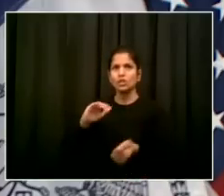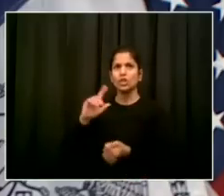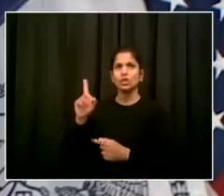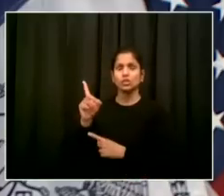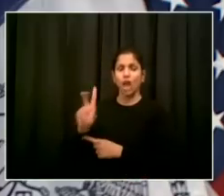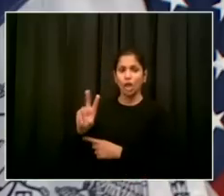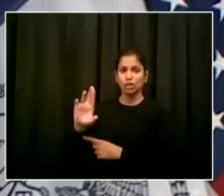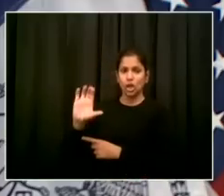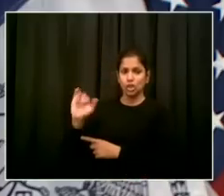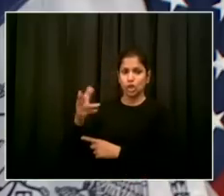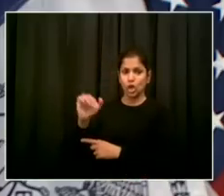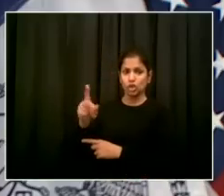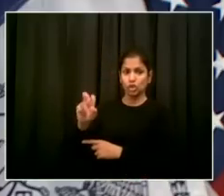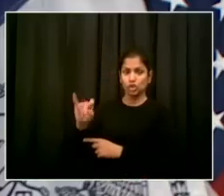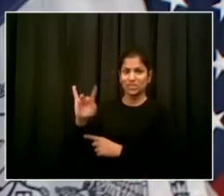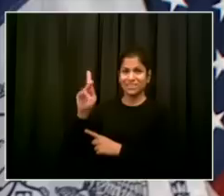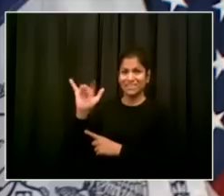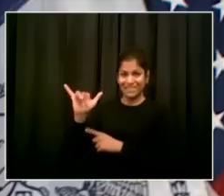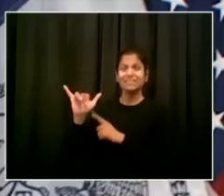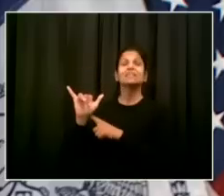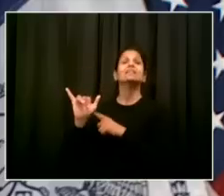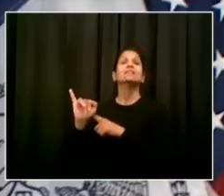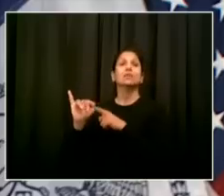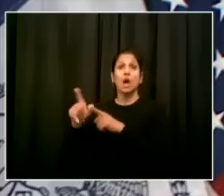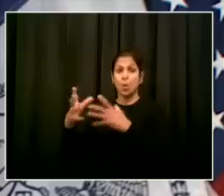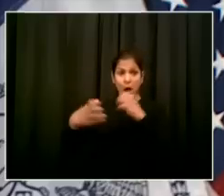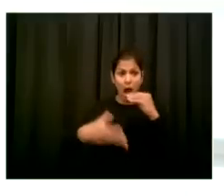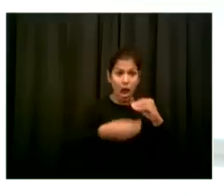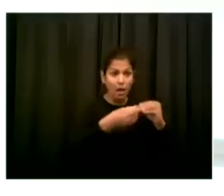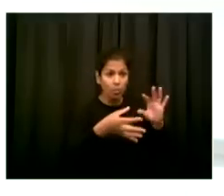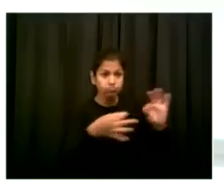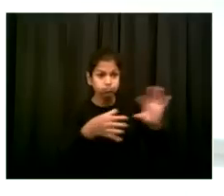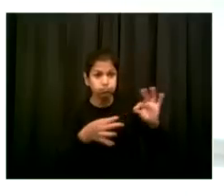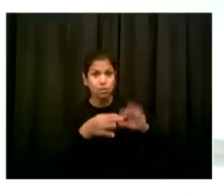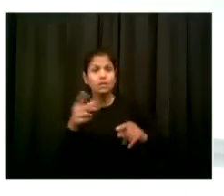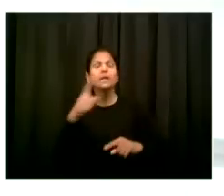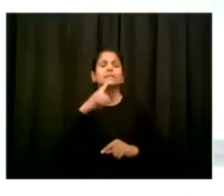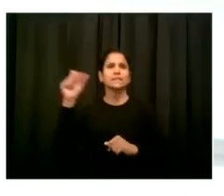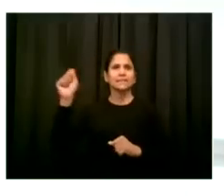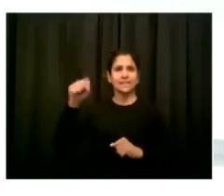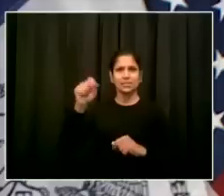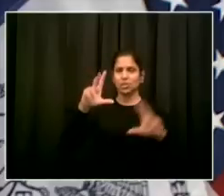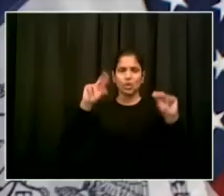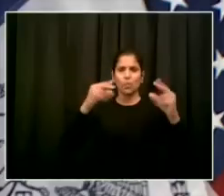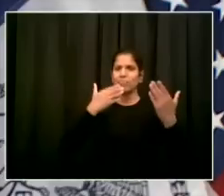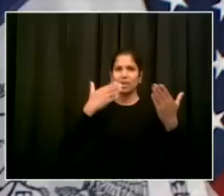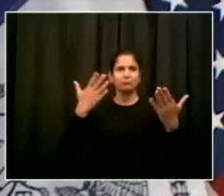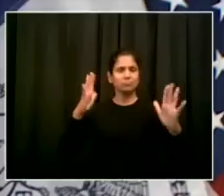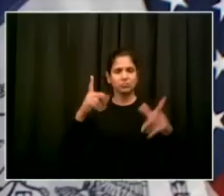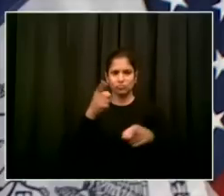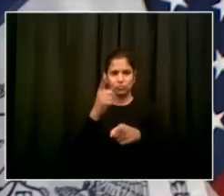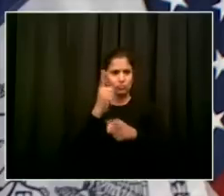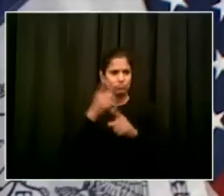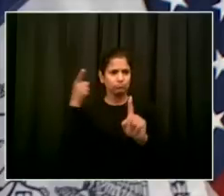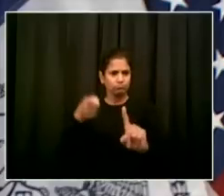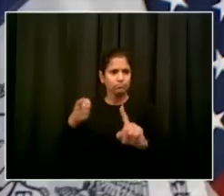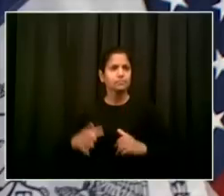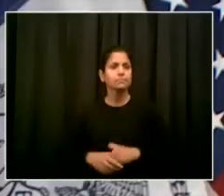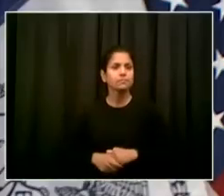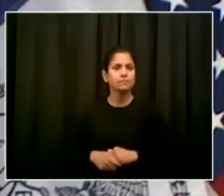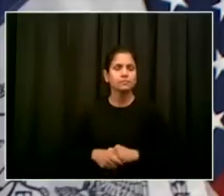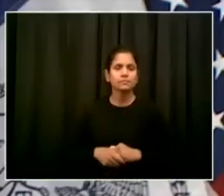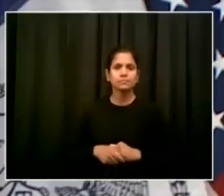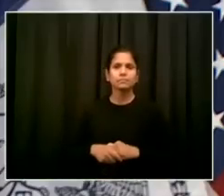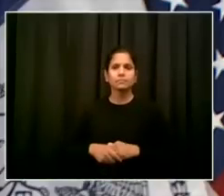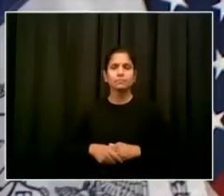add? No, sir, Mr. Mayor. I think you guys covered the high points. Thank you. Thank you. Go ahead, Jen.